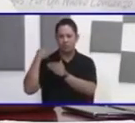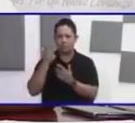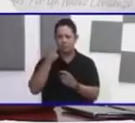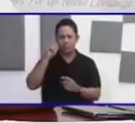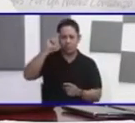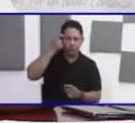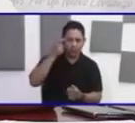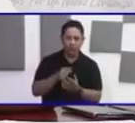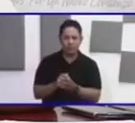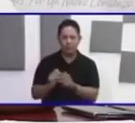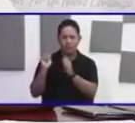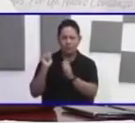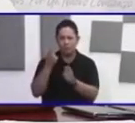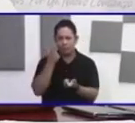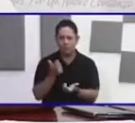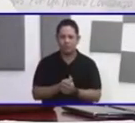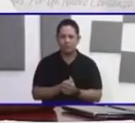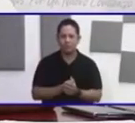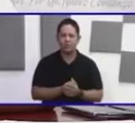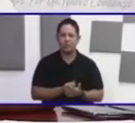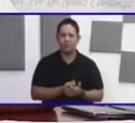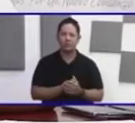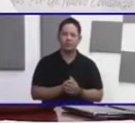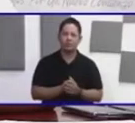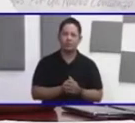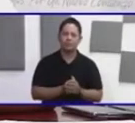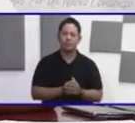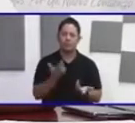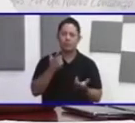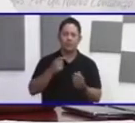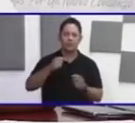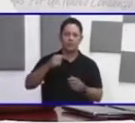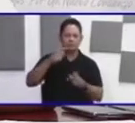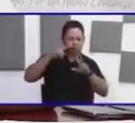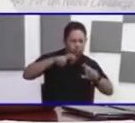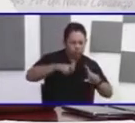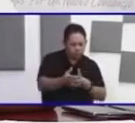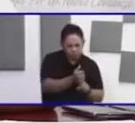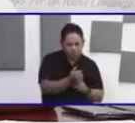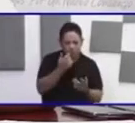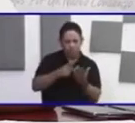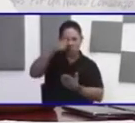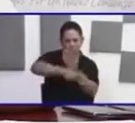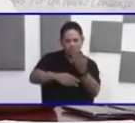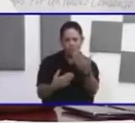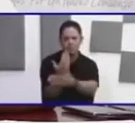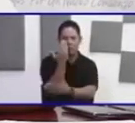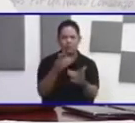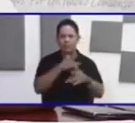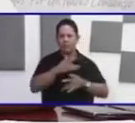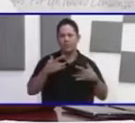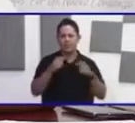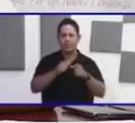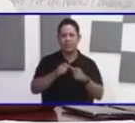Government Commission and the Budget Commission story about the project of the new health system, the